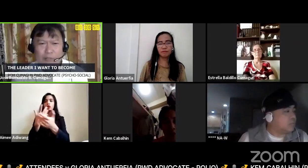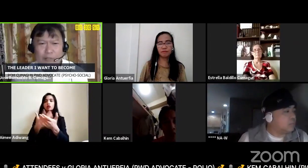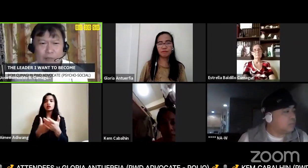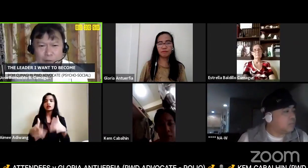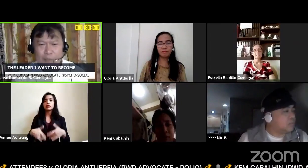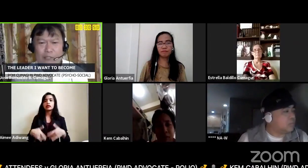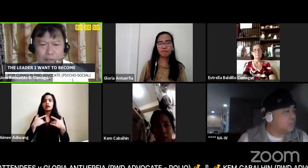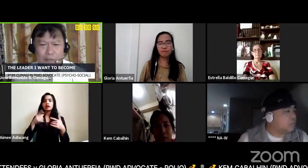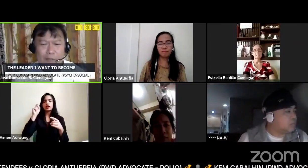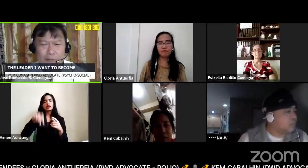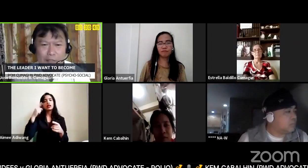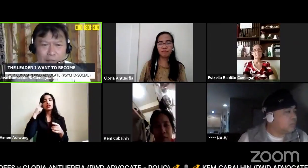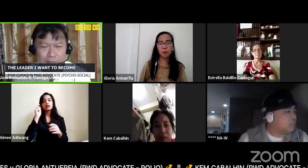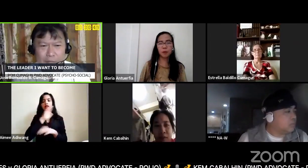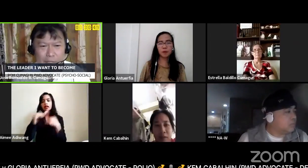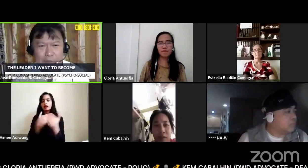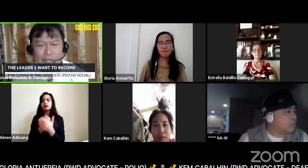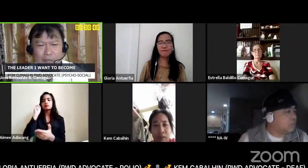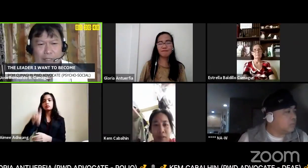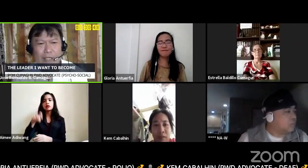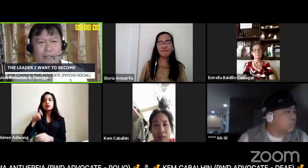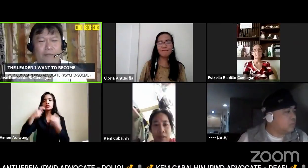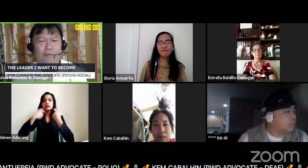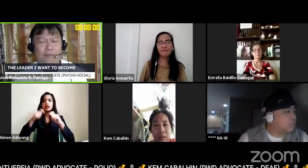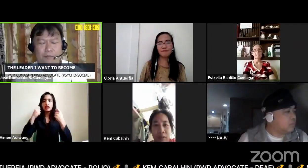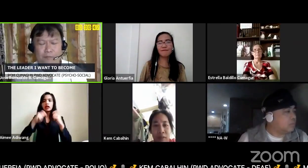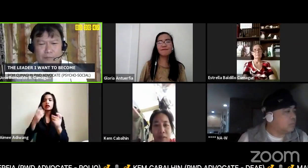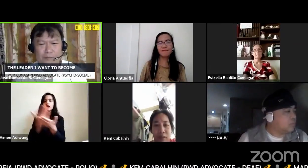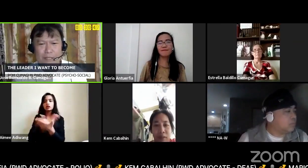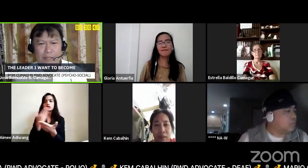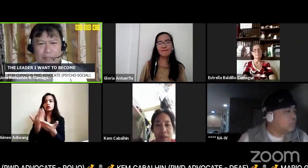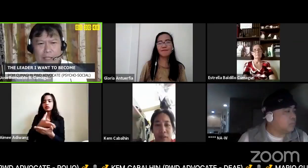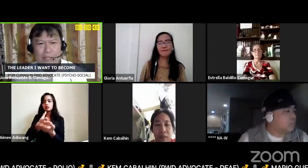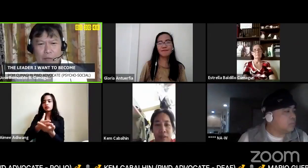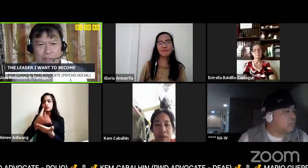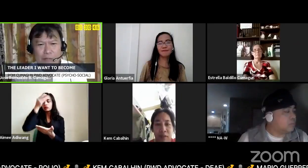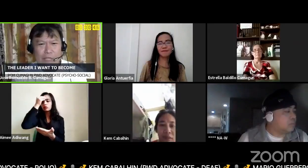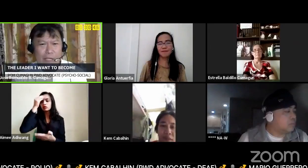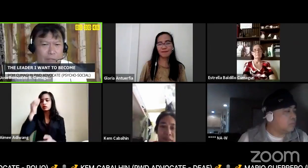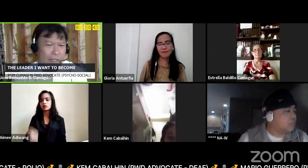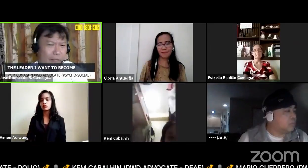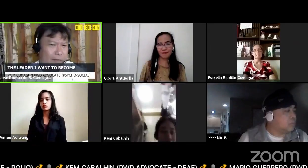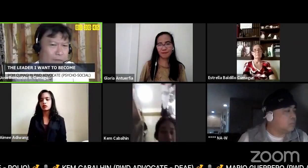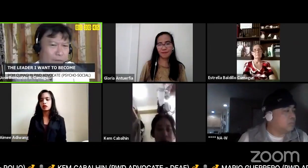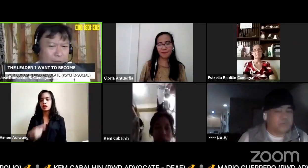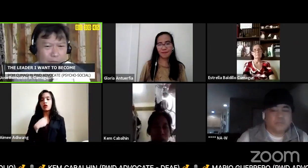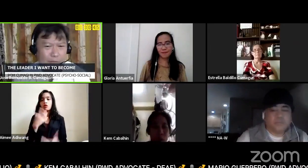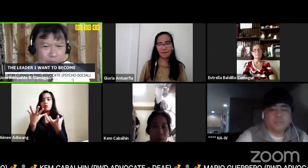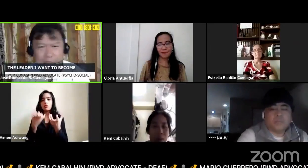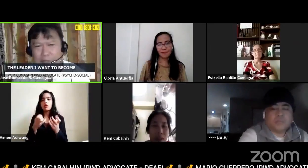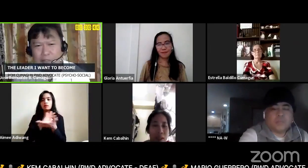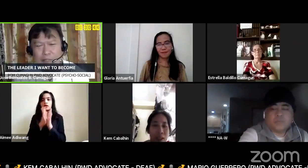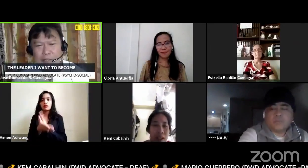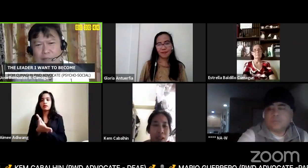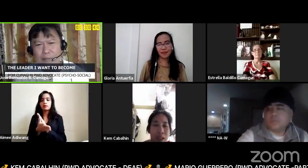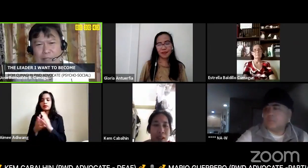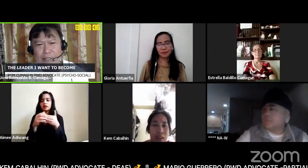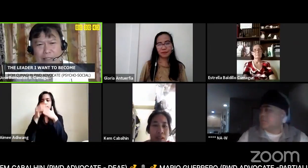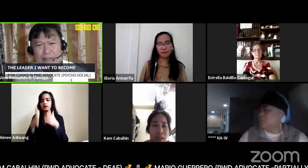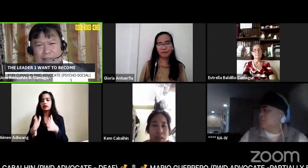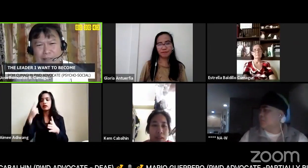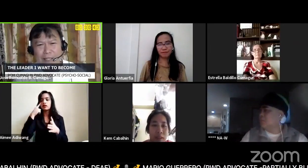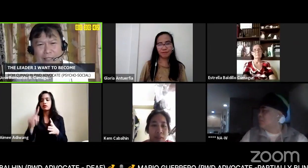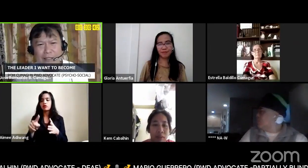be always trying to learn something new every day. I want to become a leader for persons